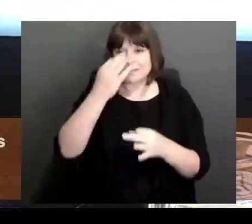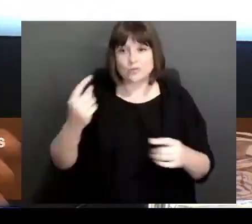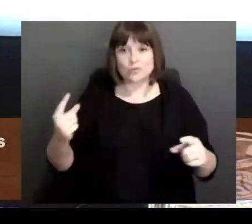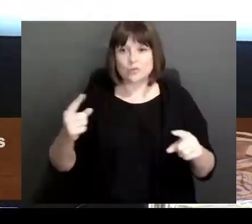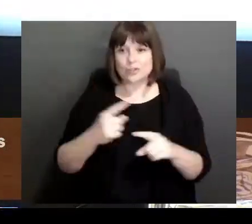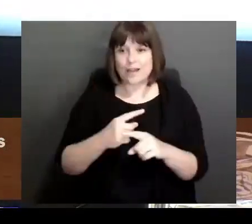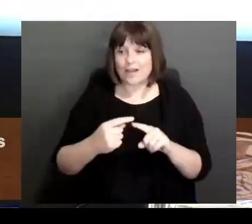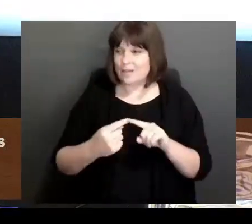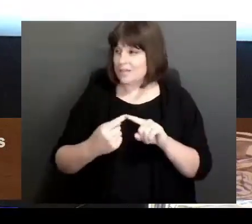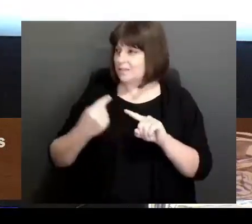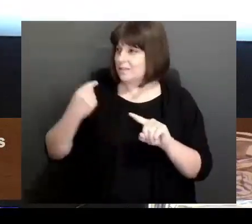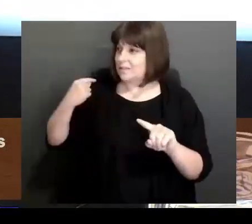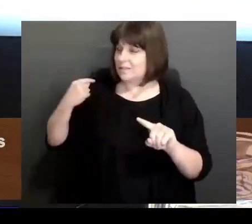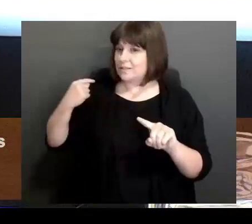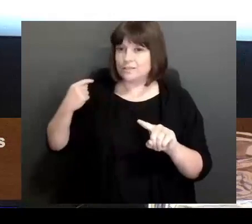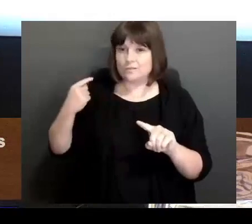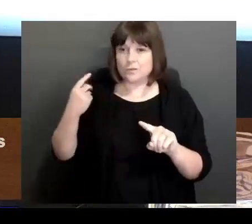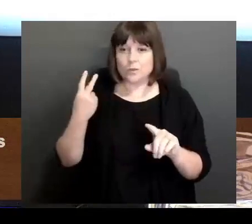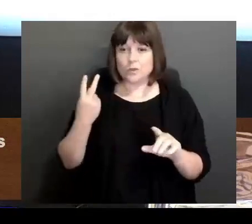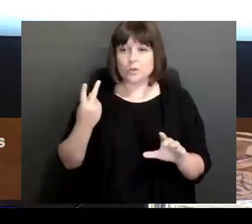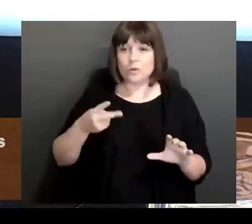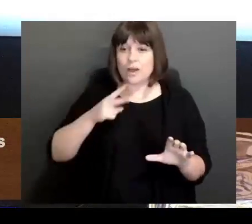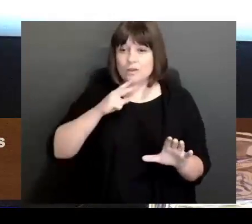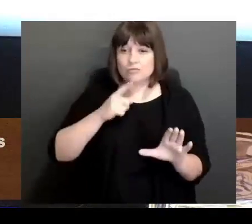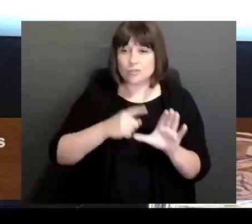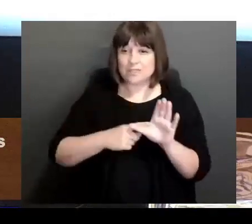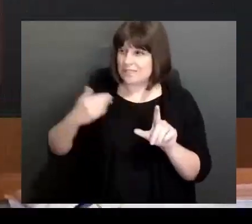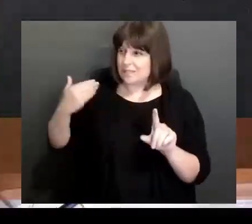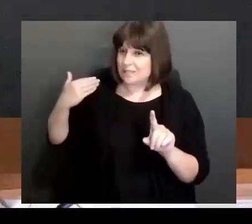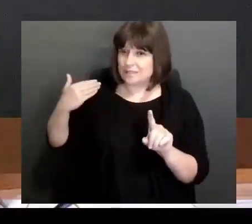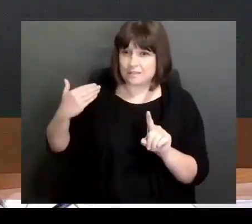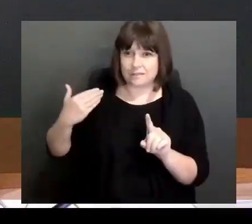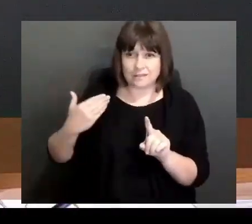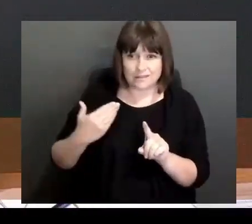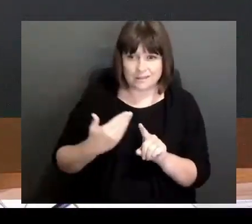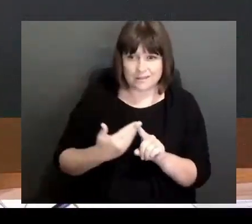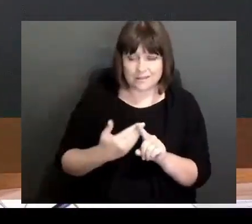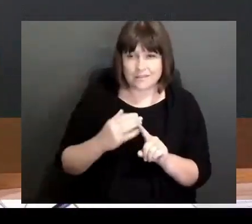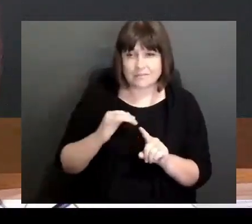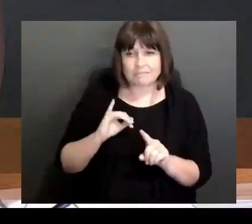Minister, you got quite emotional several times today.